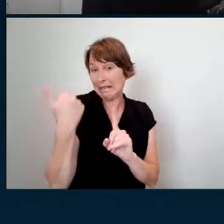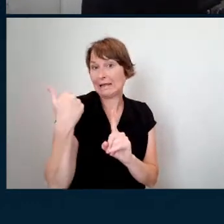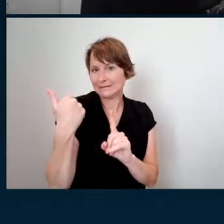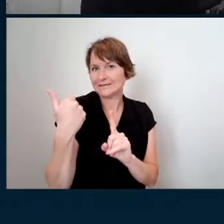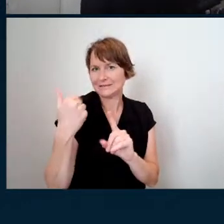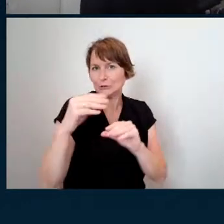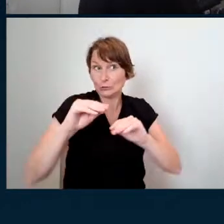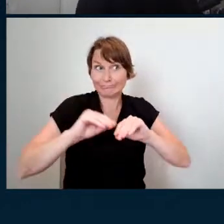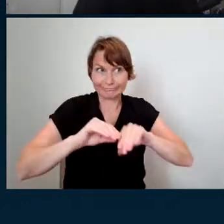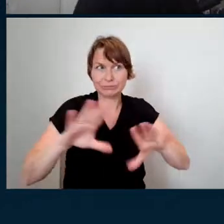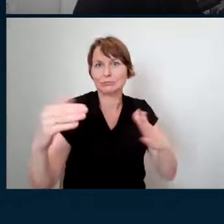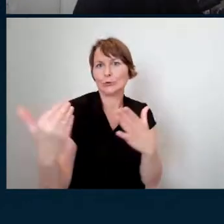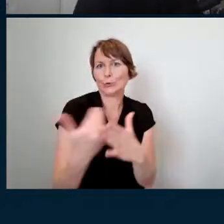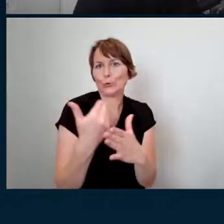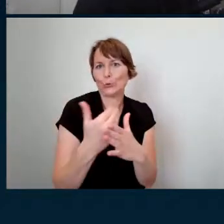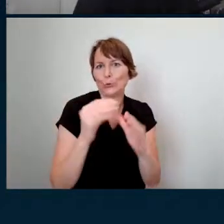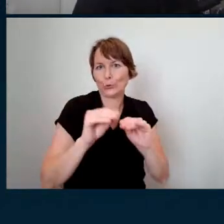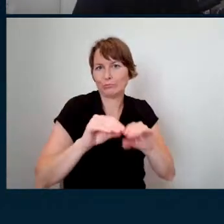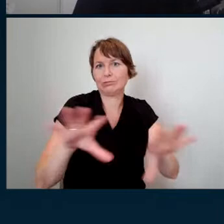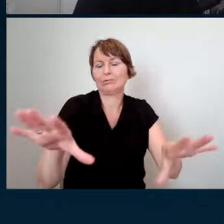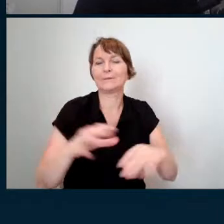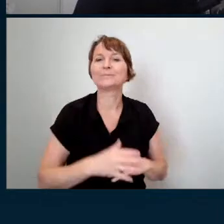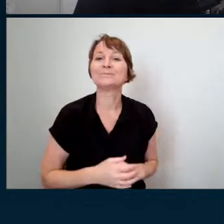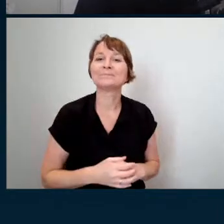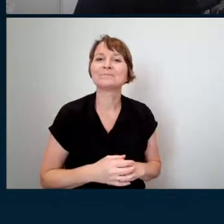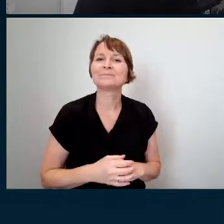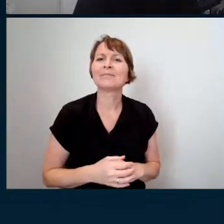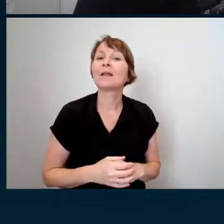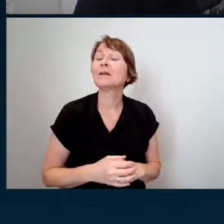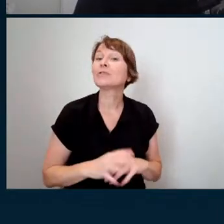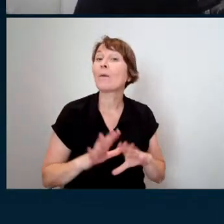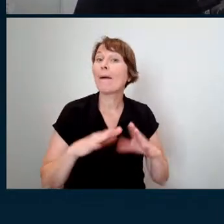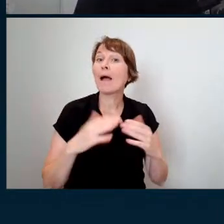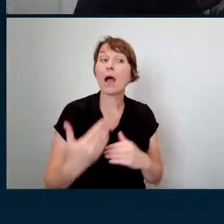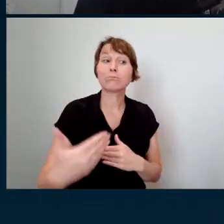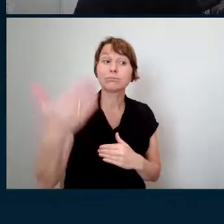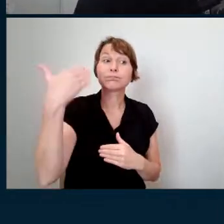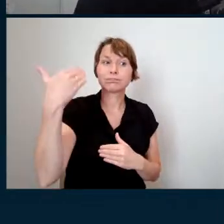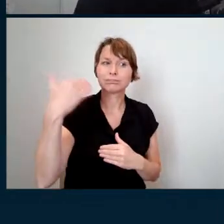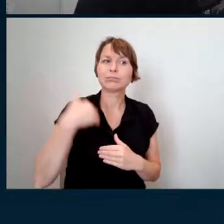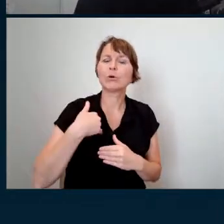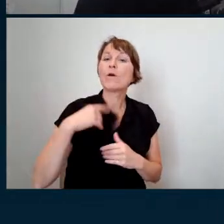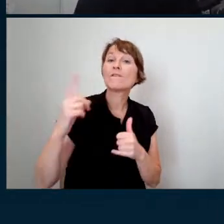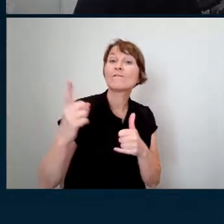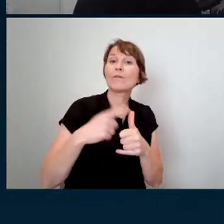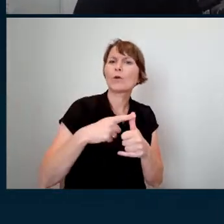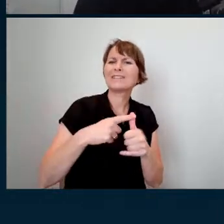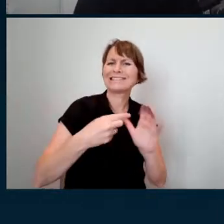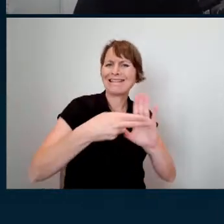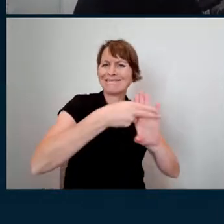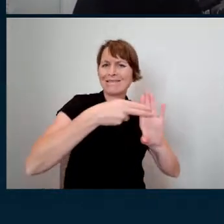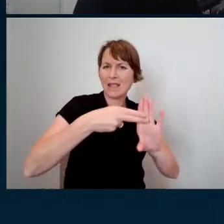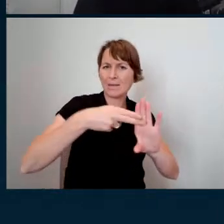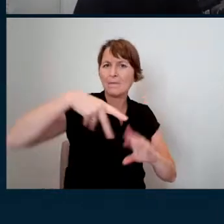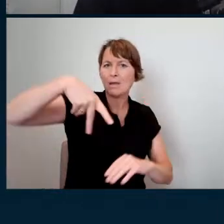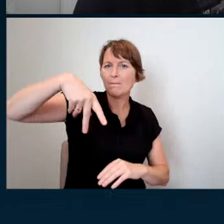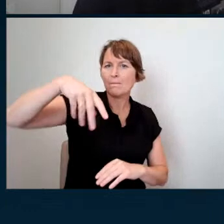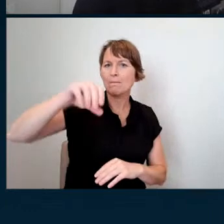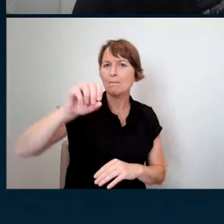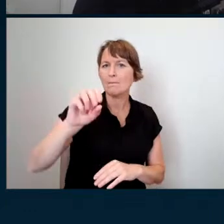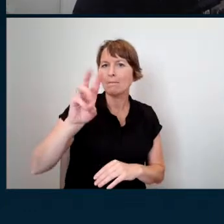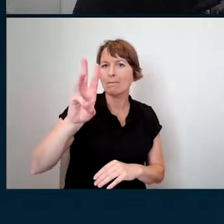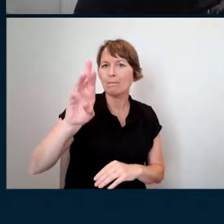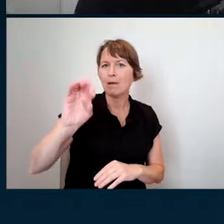Because now we have, this started out as PowerShell Core, but this is now PowerShell